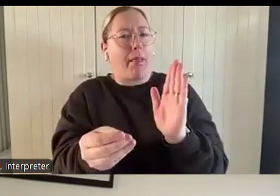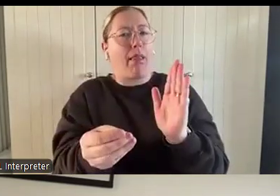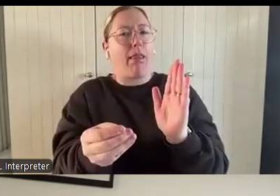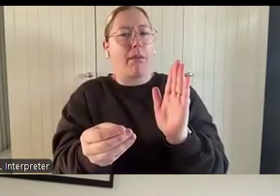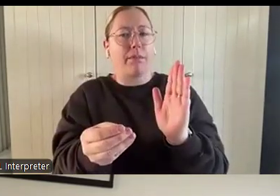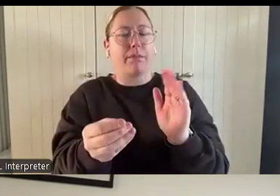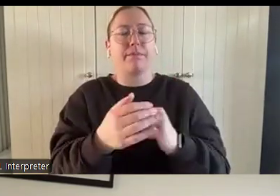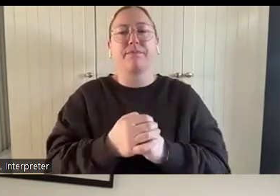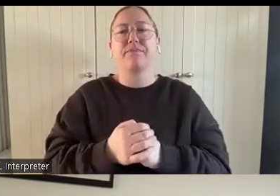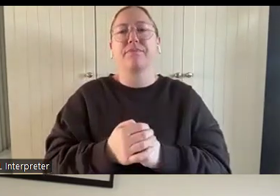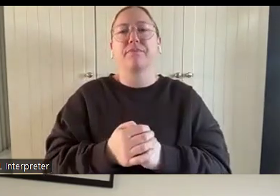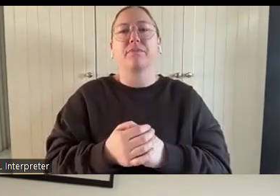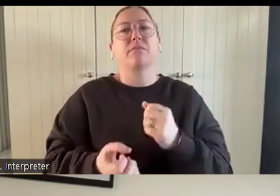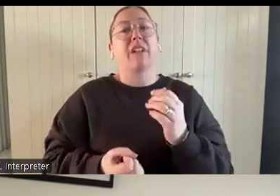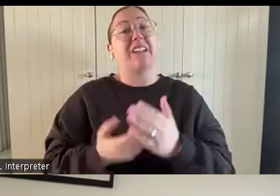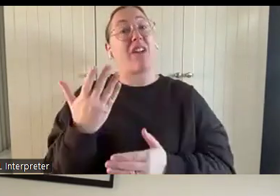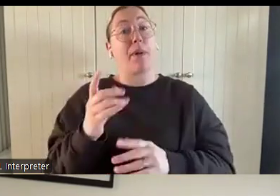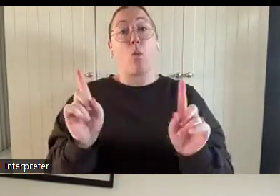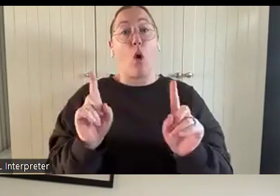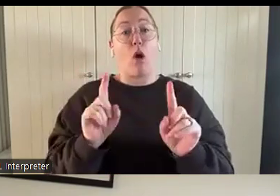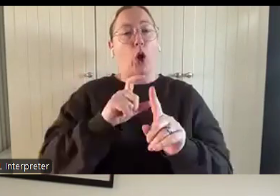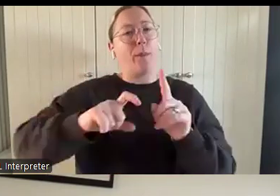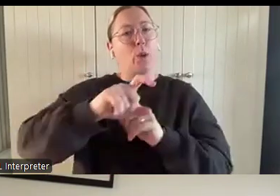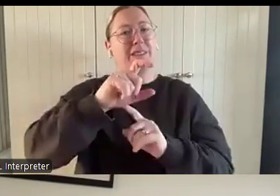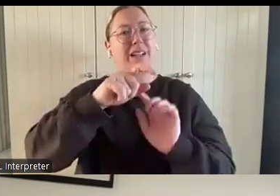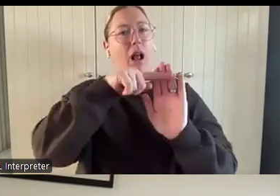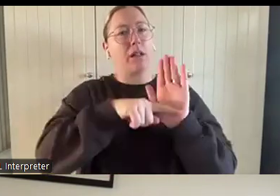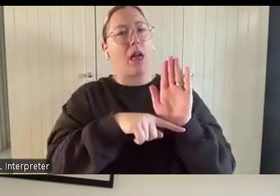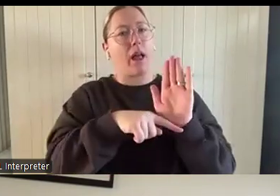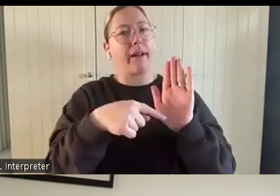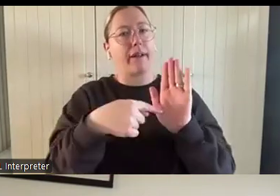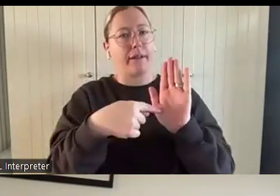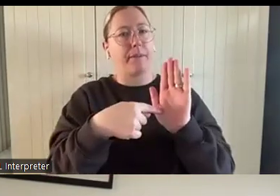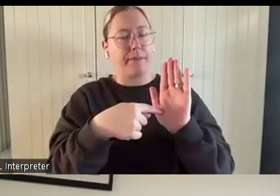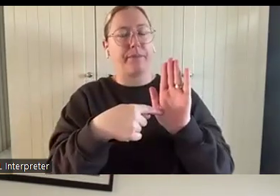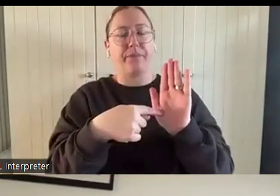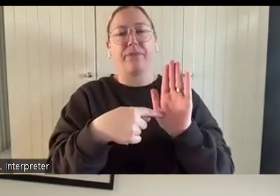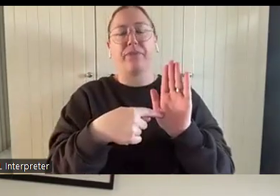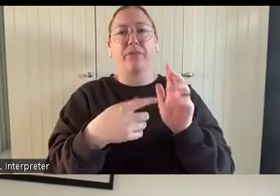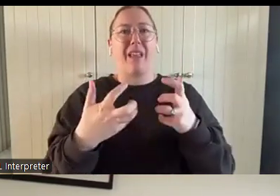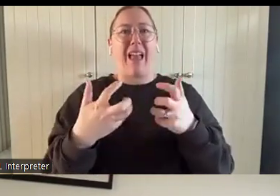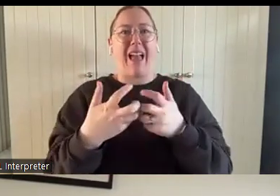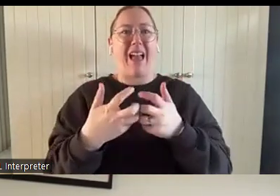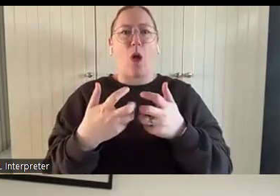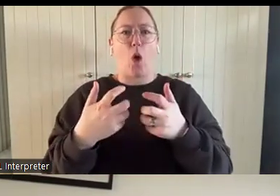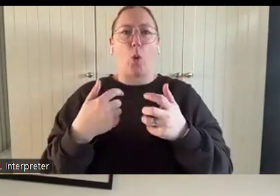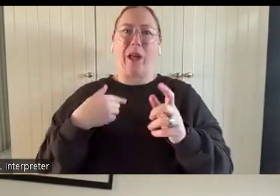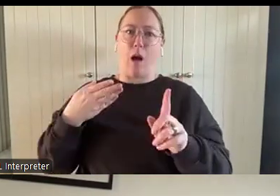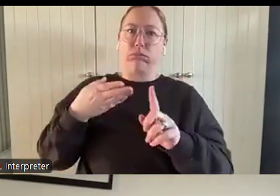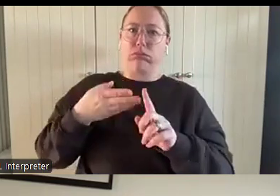which was the development of our community guidelines as a way of illustrating how we approach co-production in